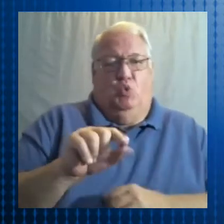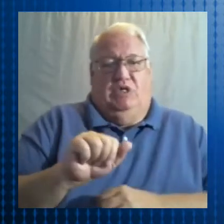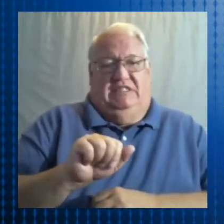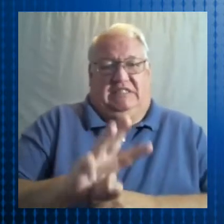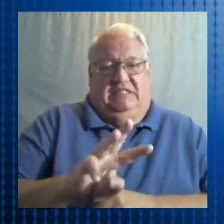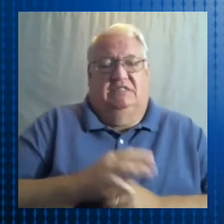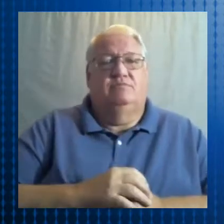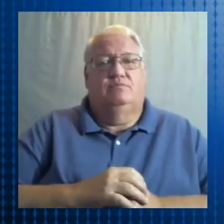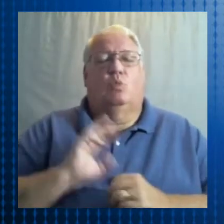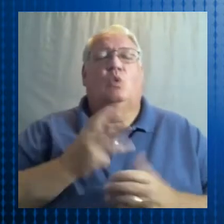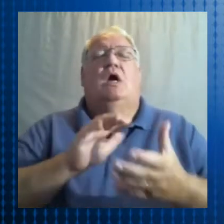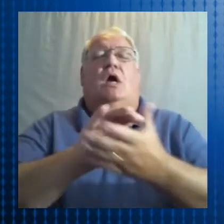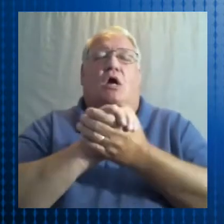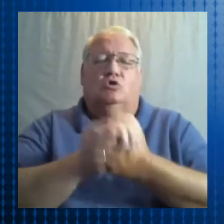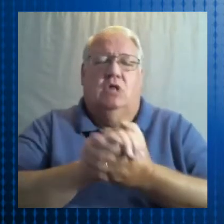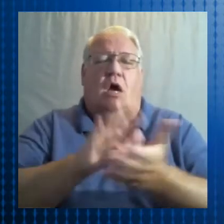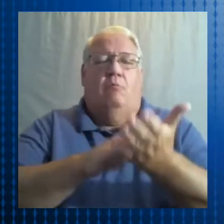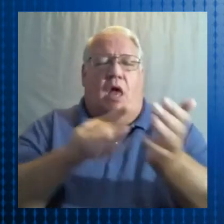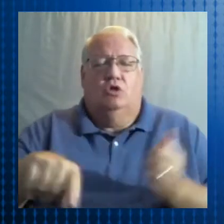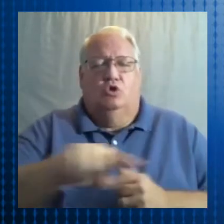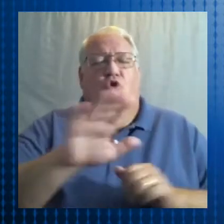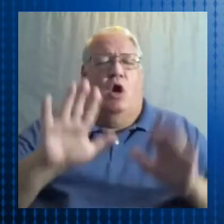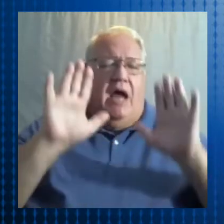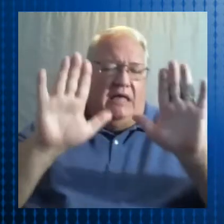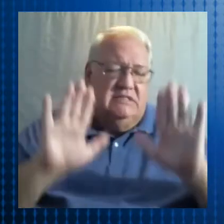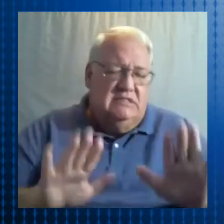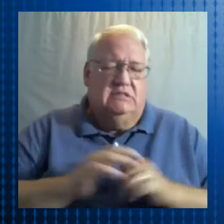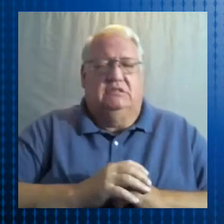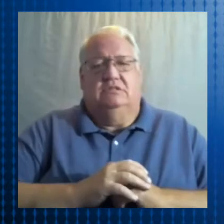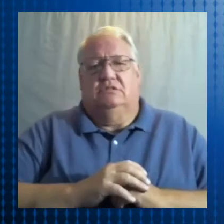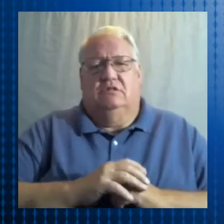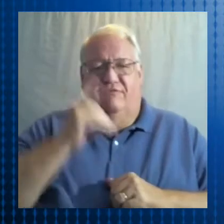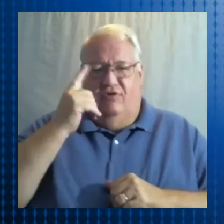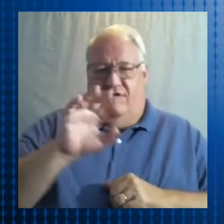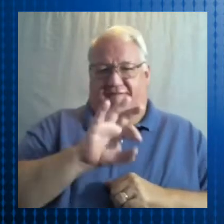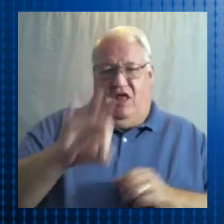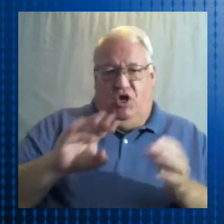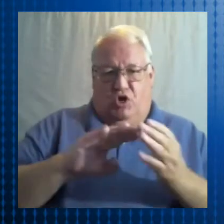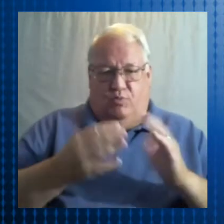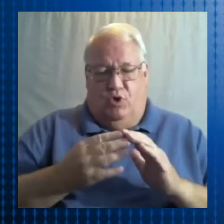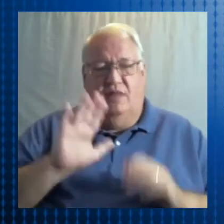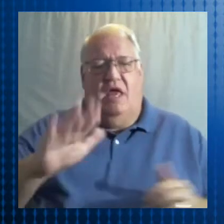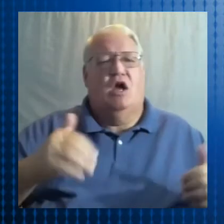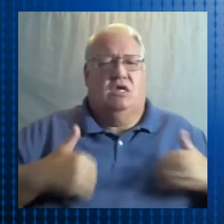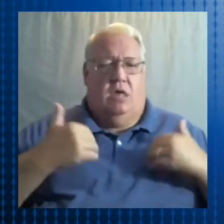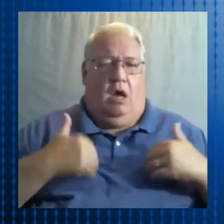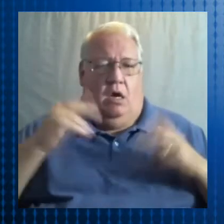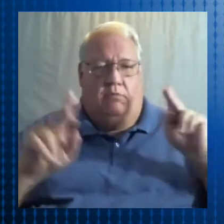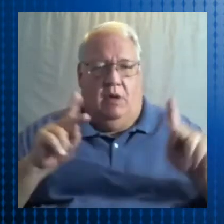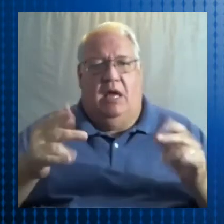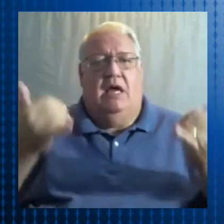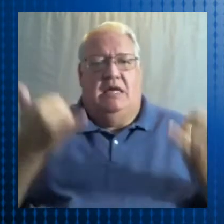We congratulate and applaud you for your excellence on behalf of the Flint community and its young people. Now, on